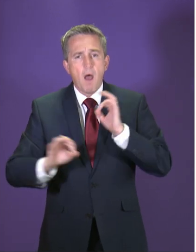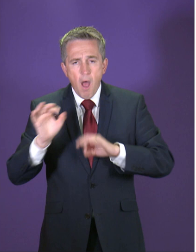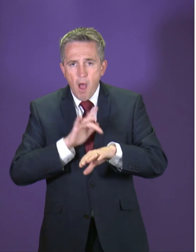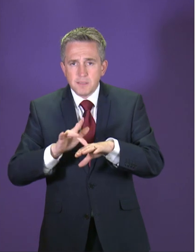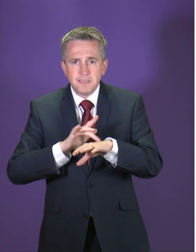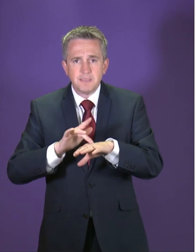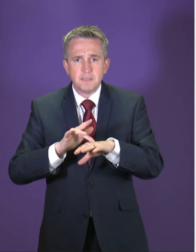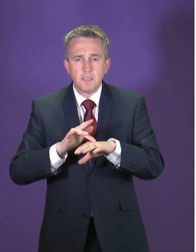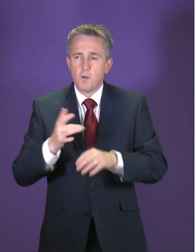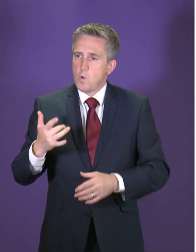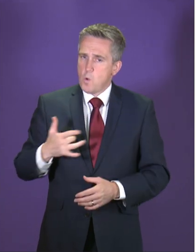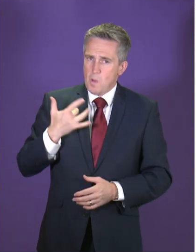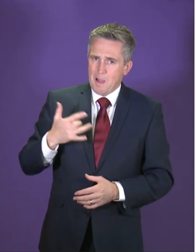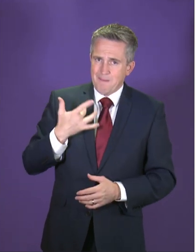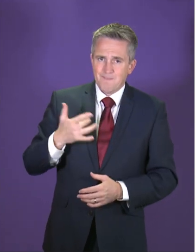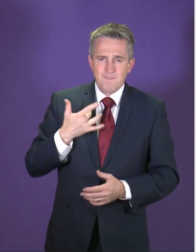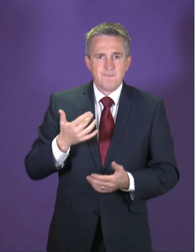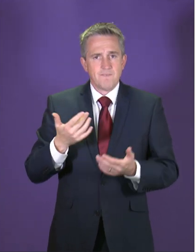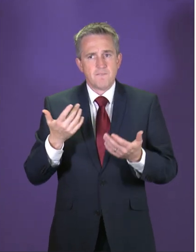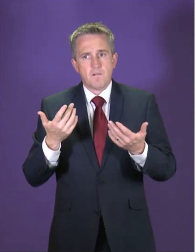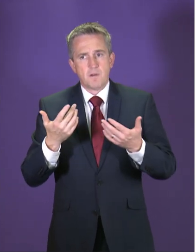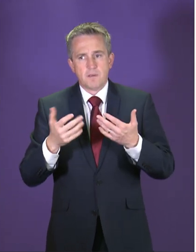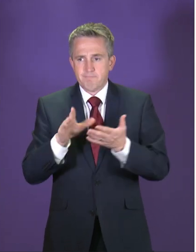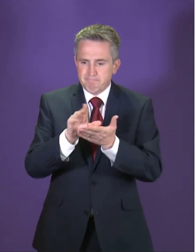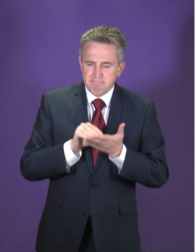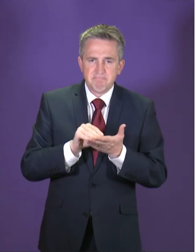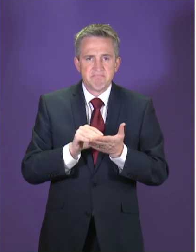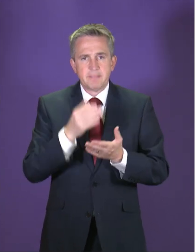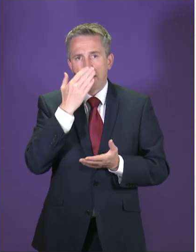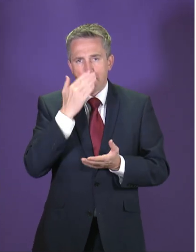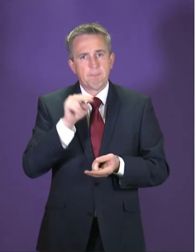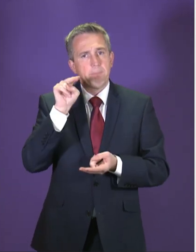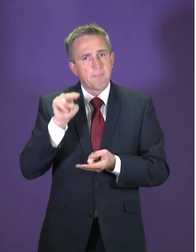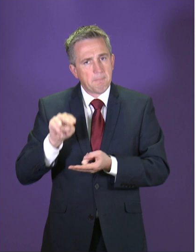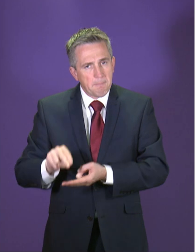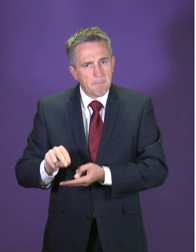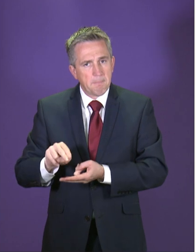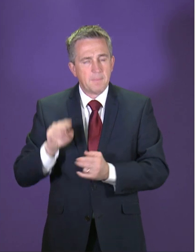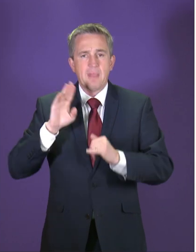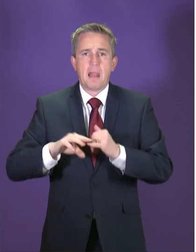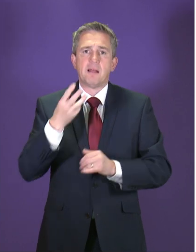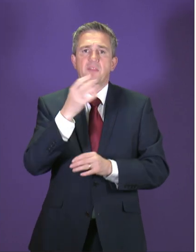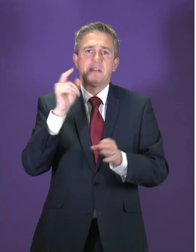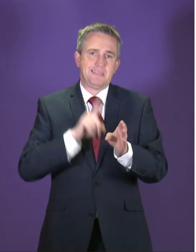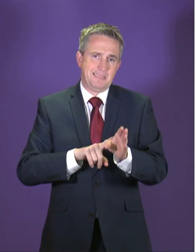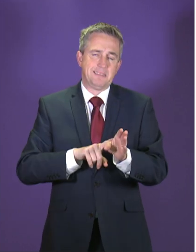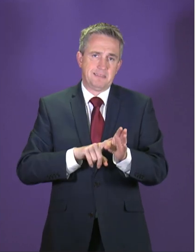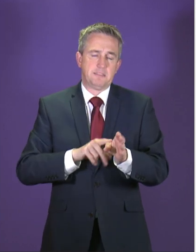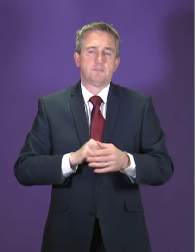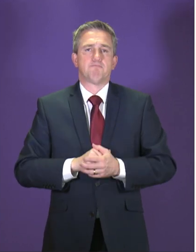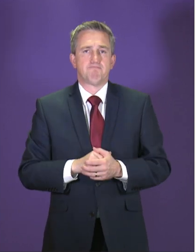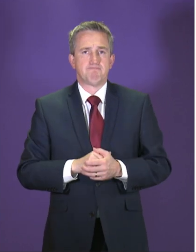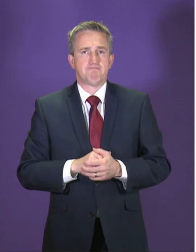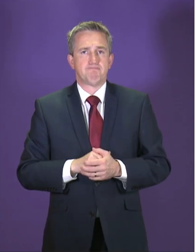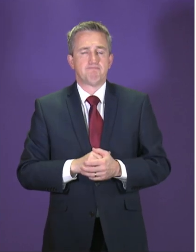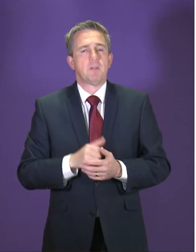orientated and modest existence have seen their fortunes decline in the last 30 years. A team of